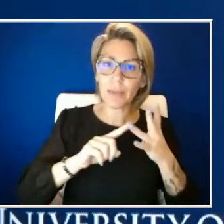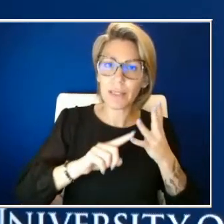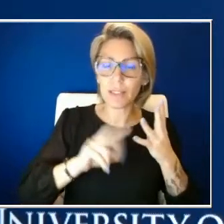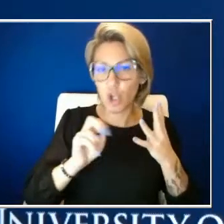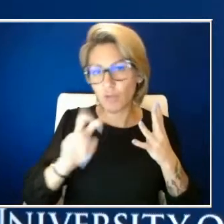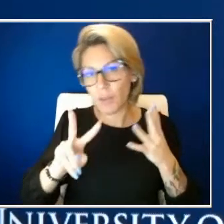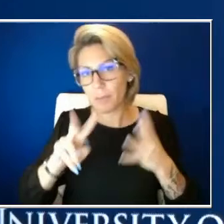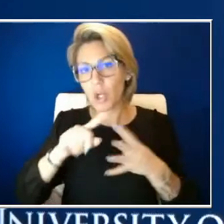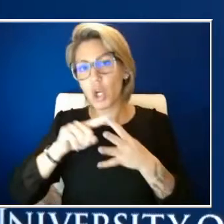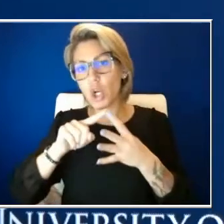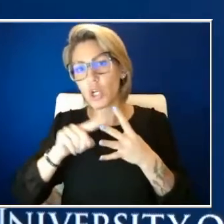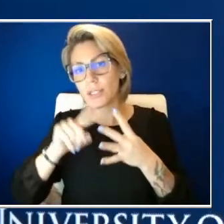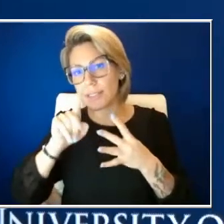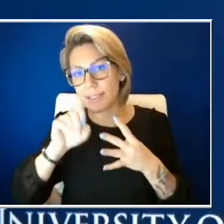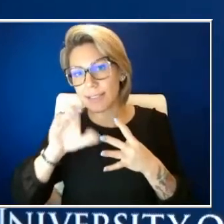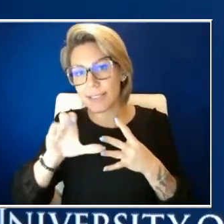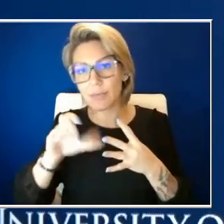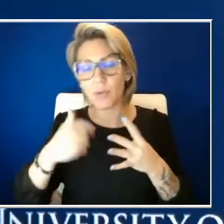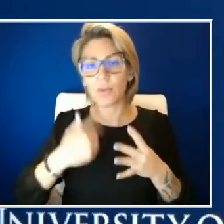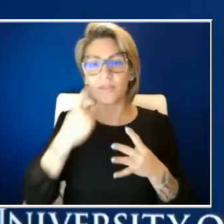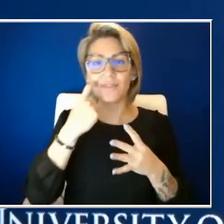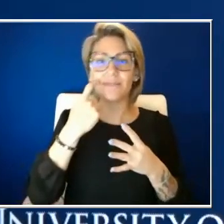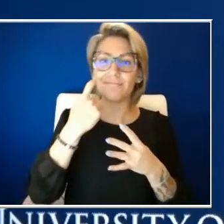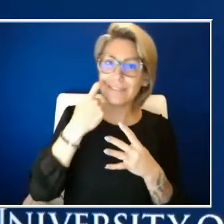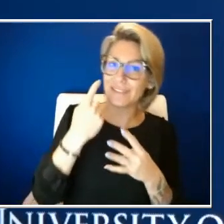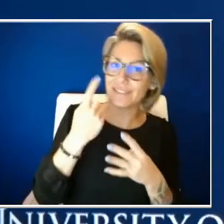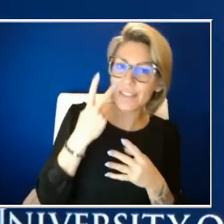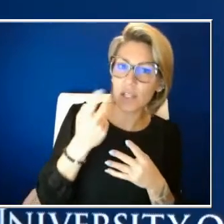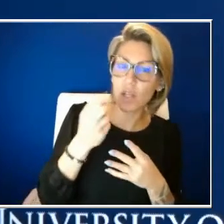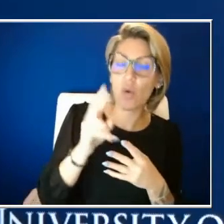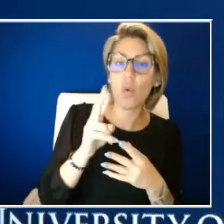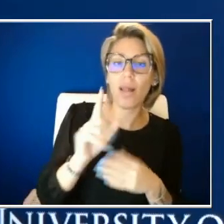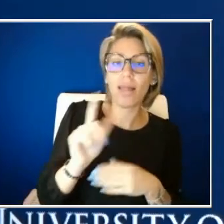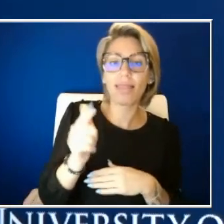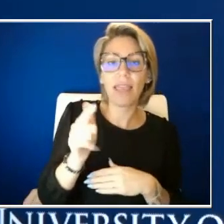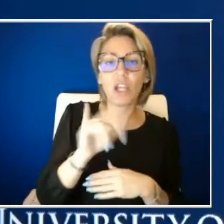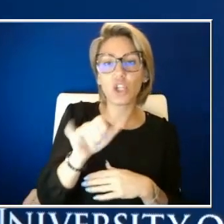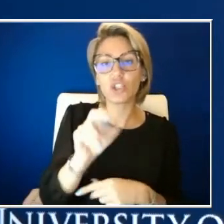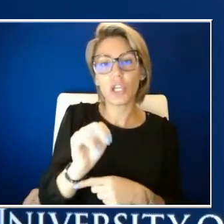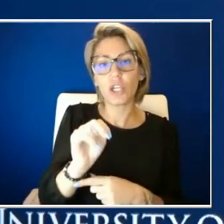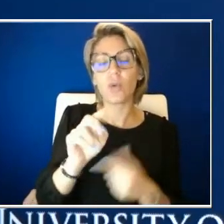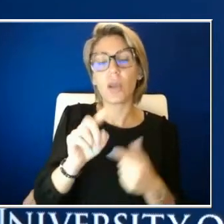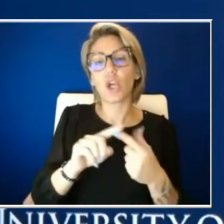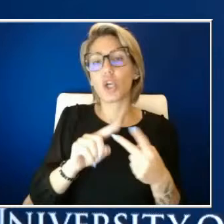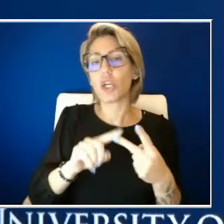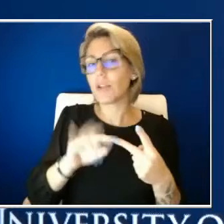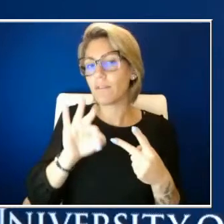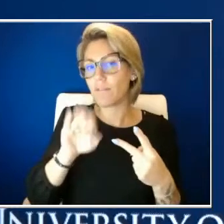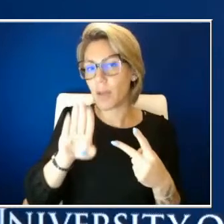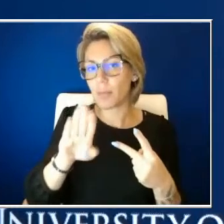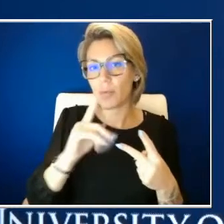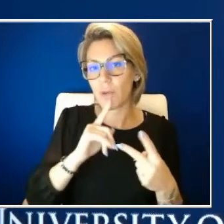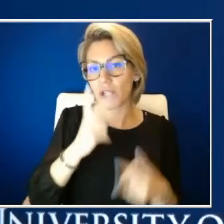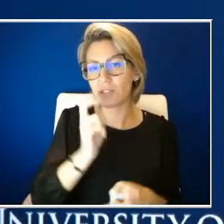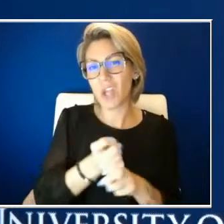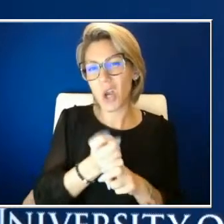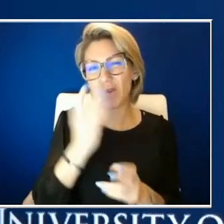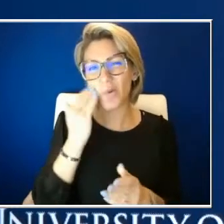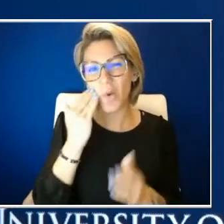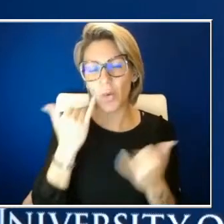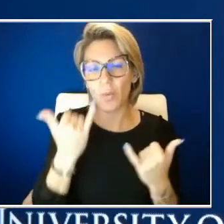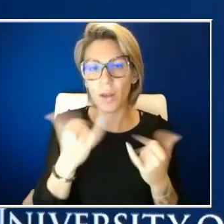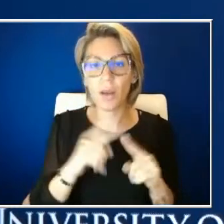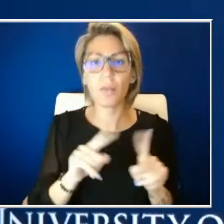have seen a couple times in the past, or it'll be later, January, February? It's really hard to tell. But we know